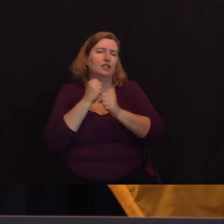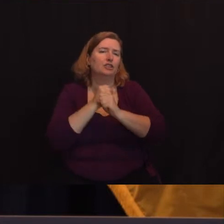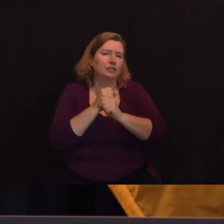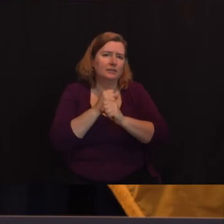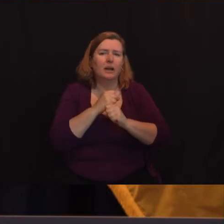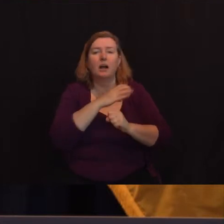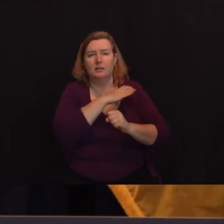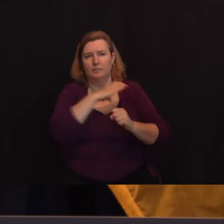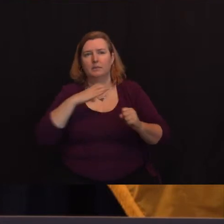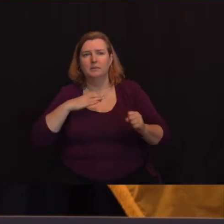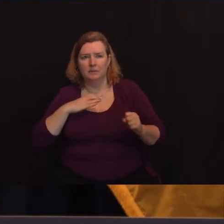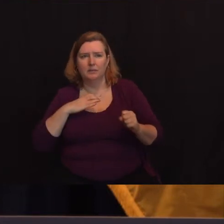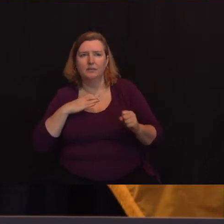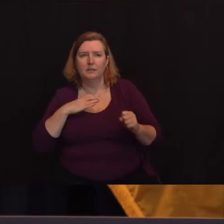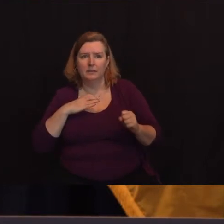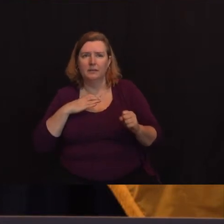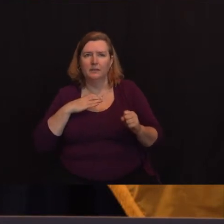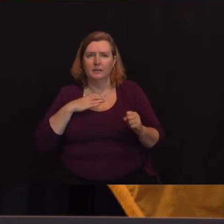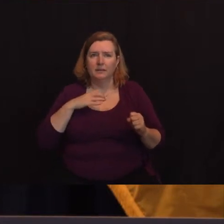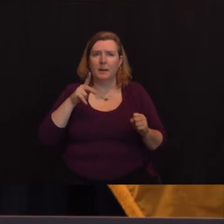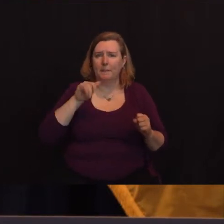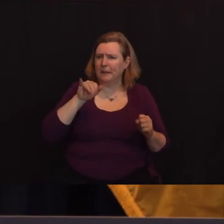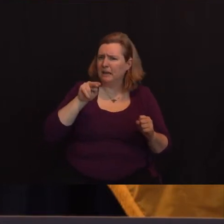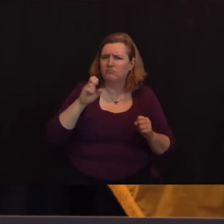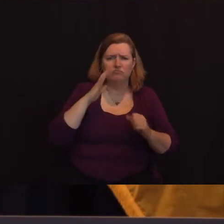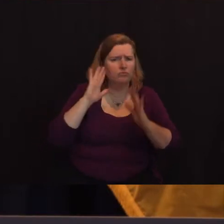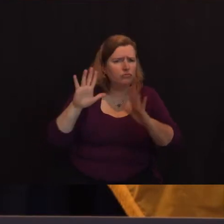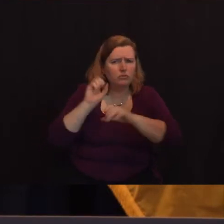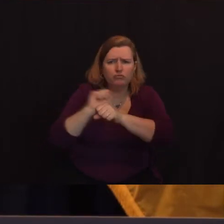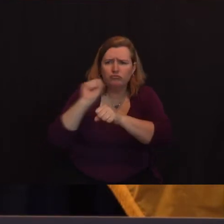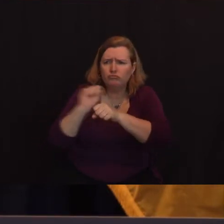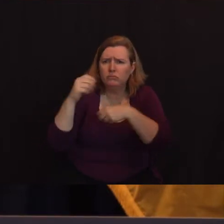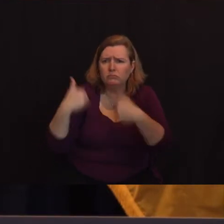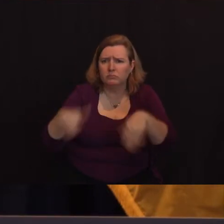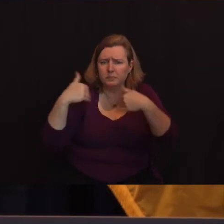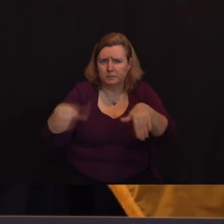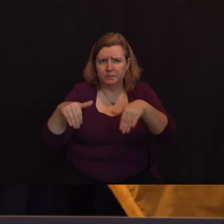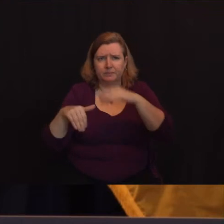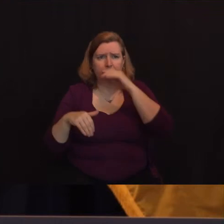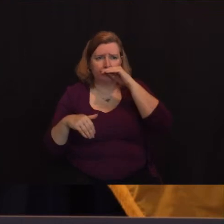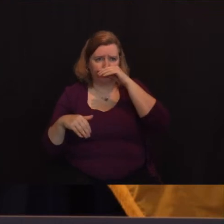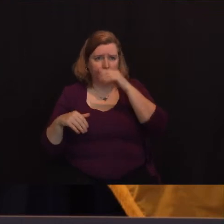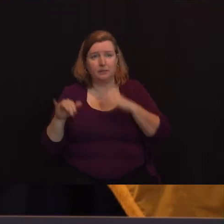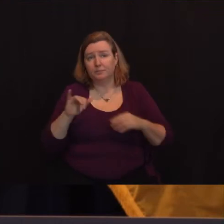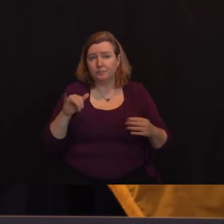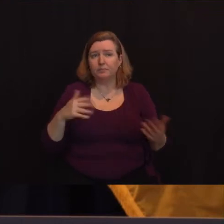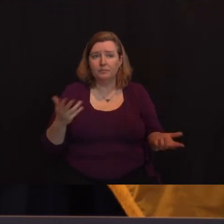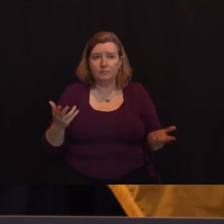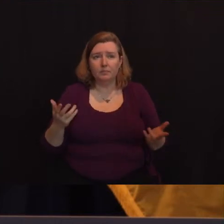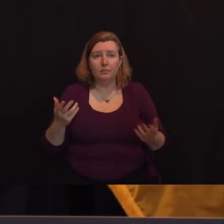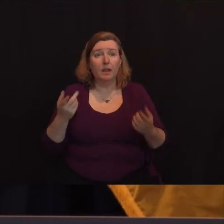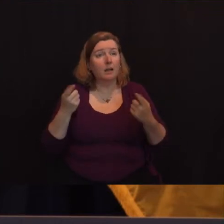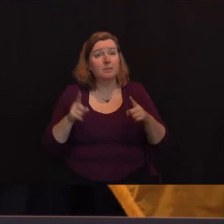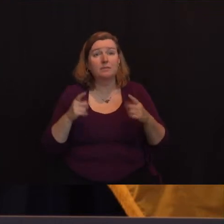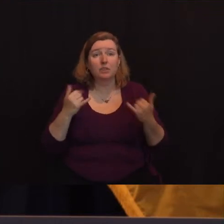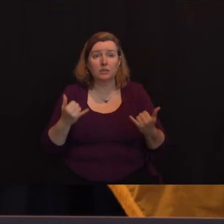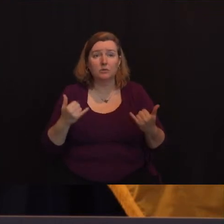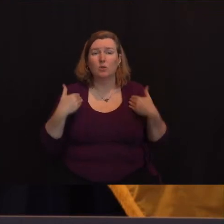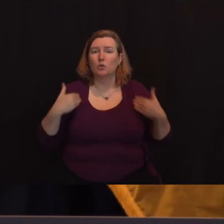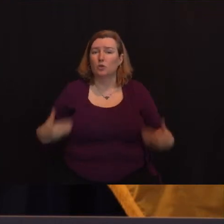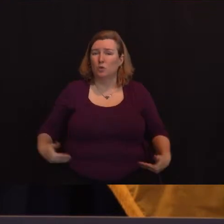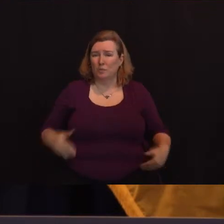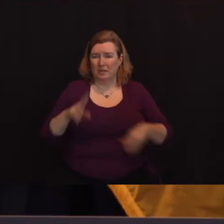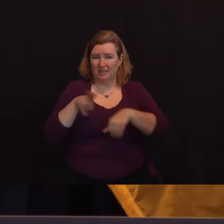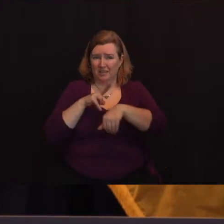and continues to do a terrific job. There is some amount of human nature behavior. So I had 2 data points yesterday